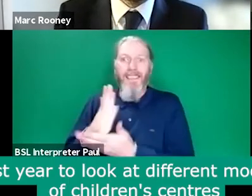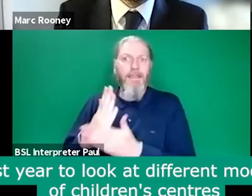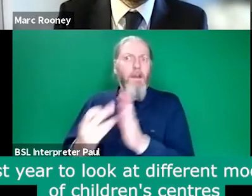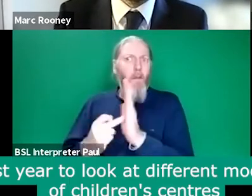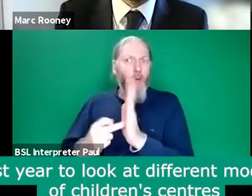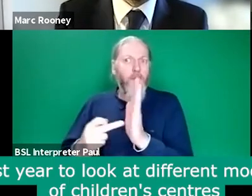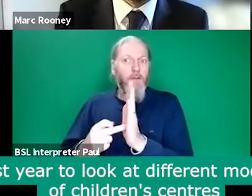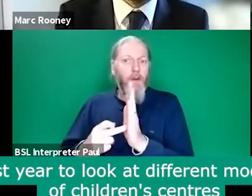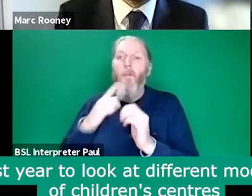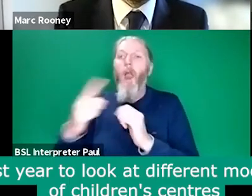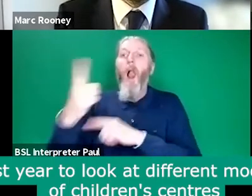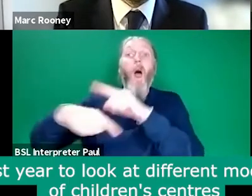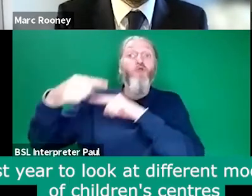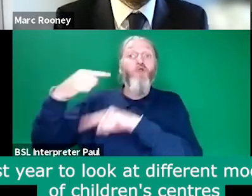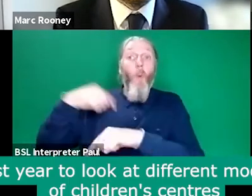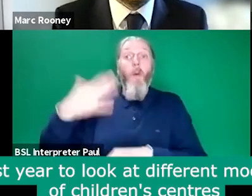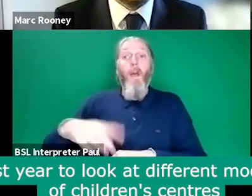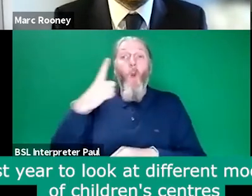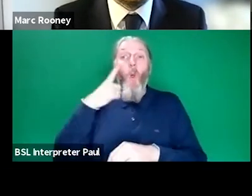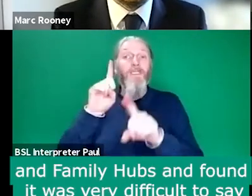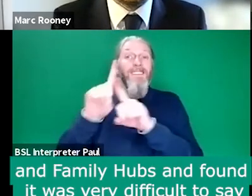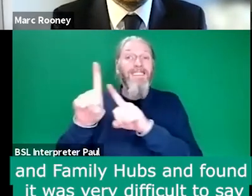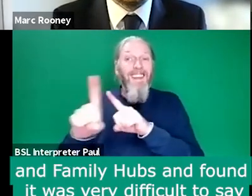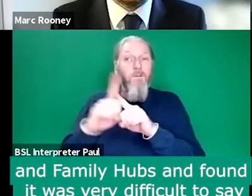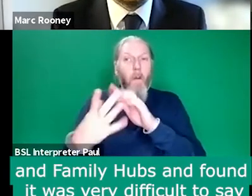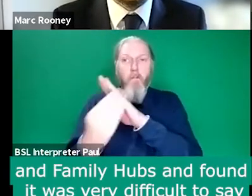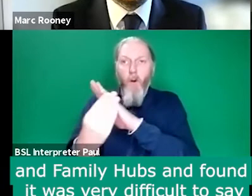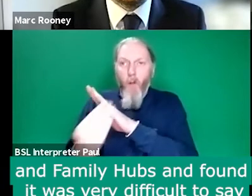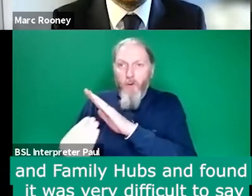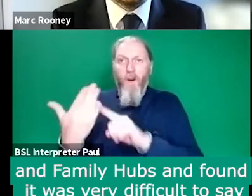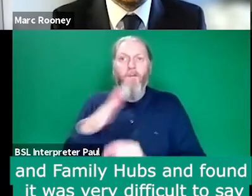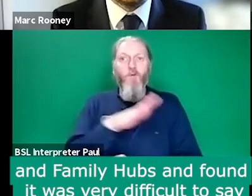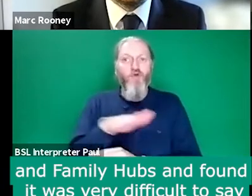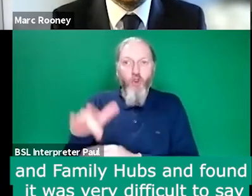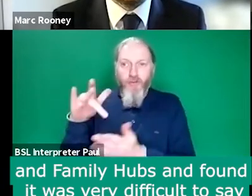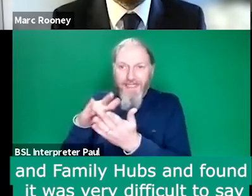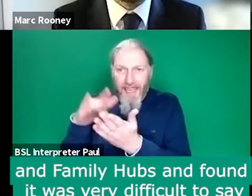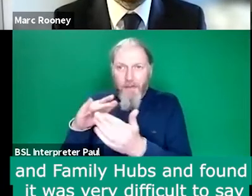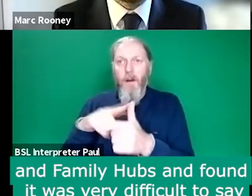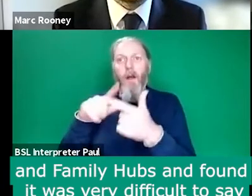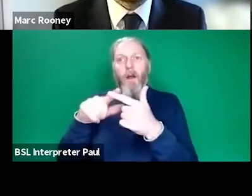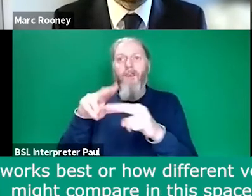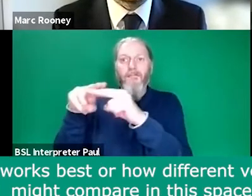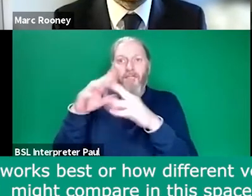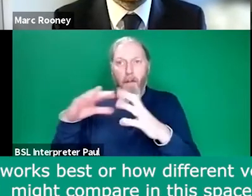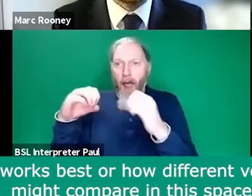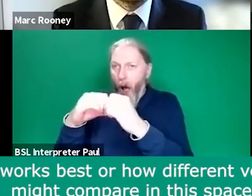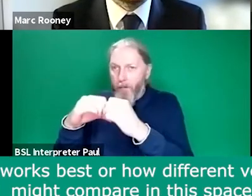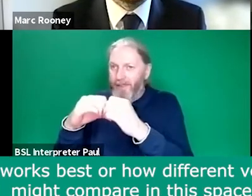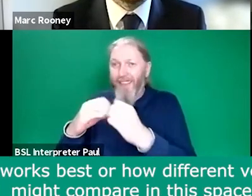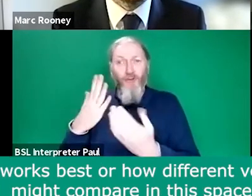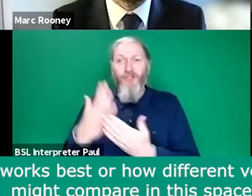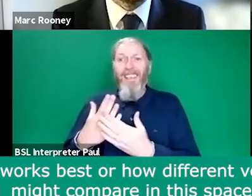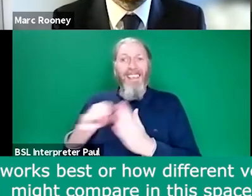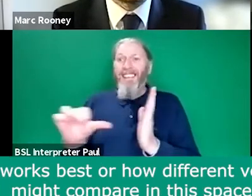year to look at different models of children's centres and family hubs, and found it was very difficult to say what works best